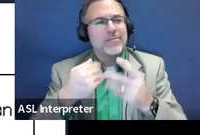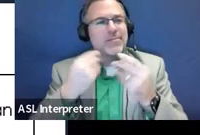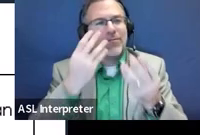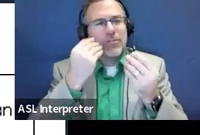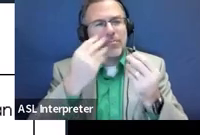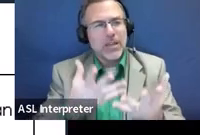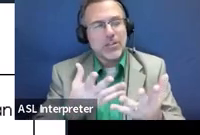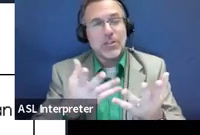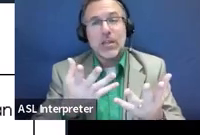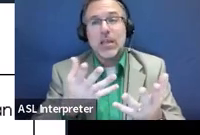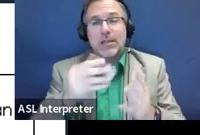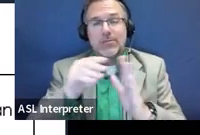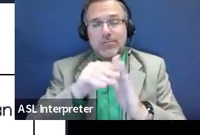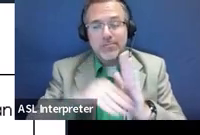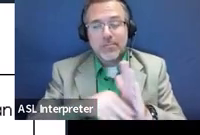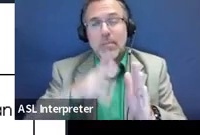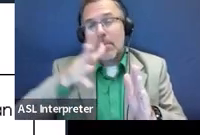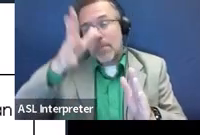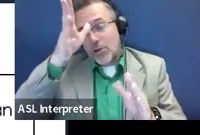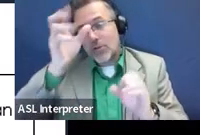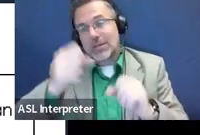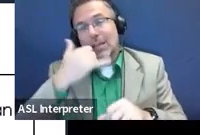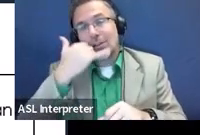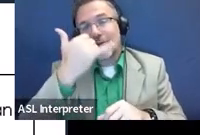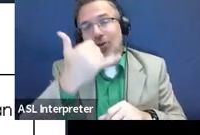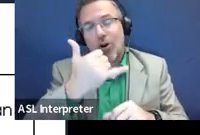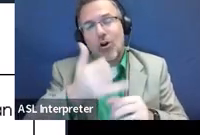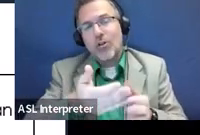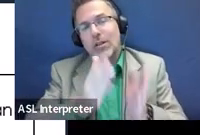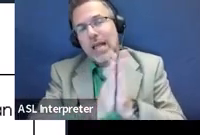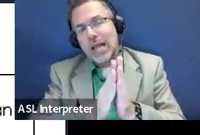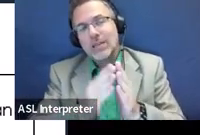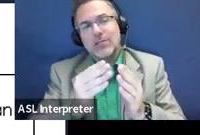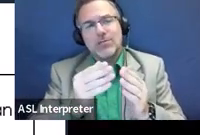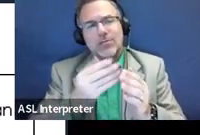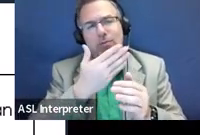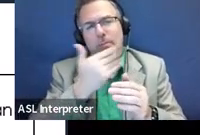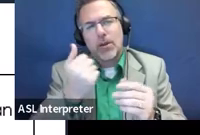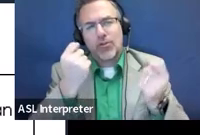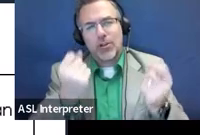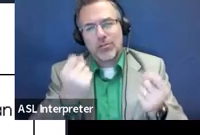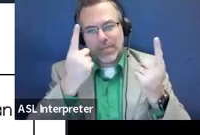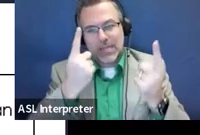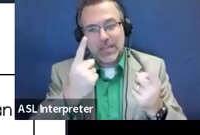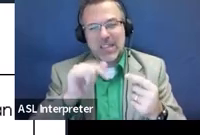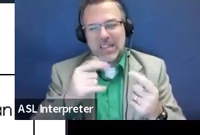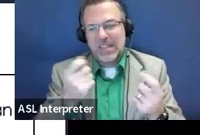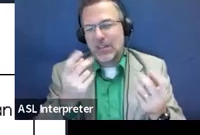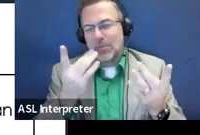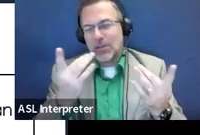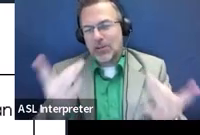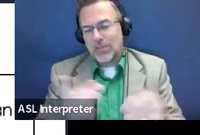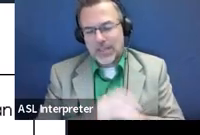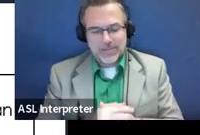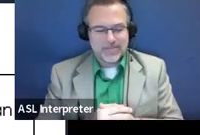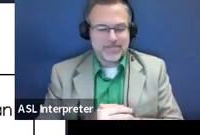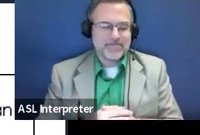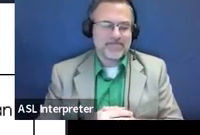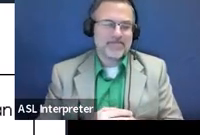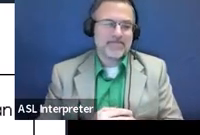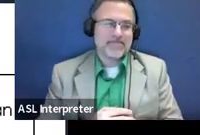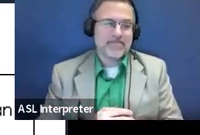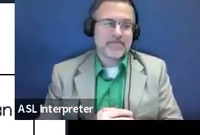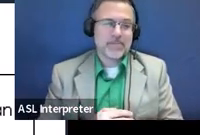in understanding the procedural safeguards, because we know that that is a little bit tricky in itself. And so I believe